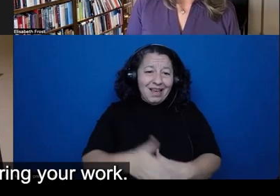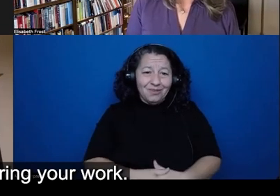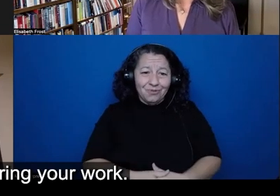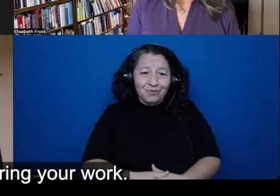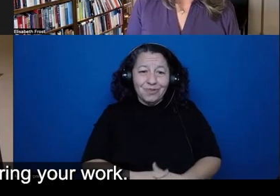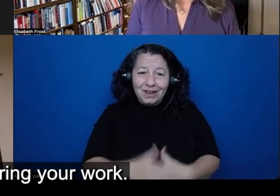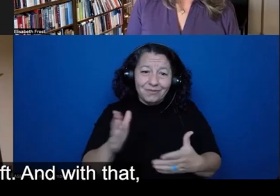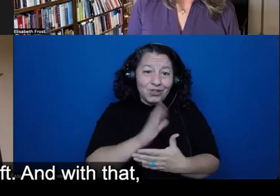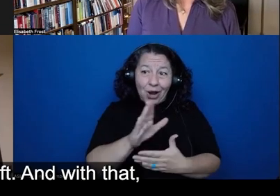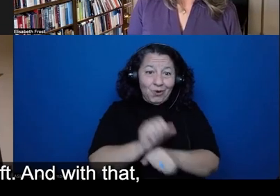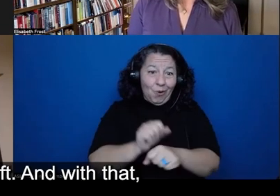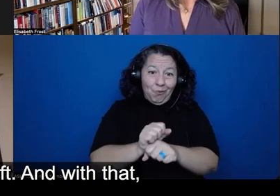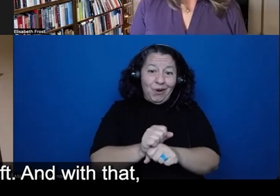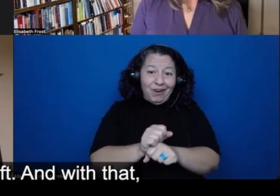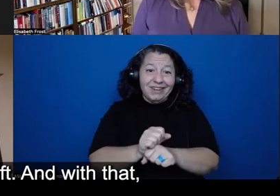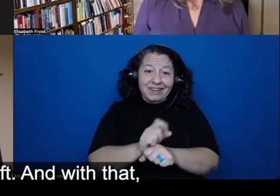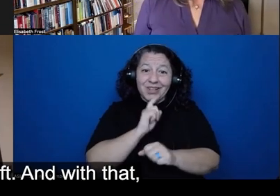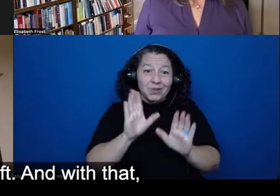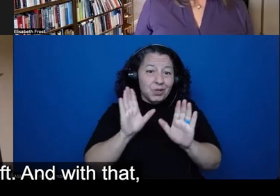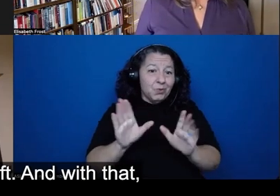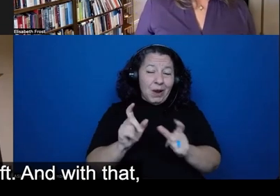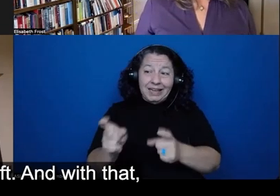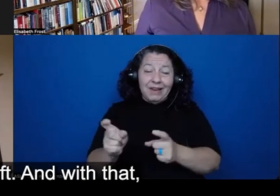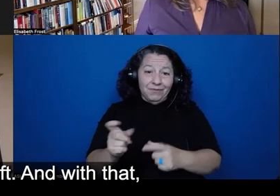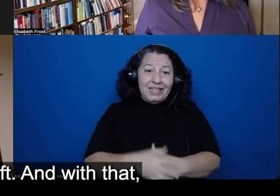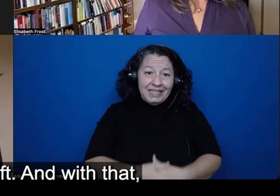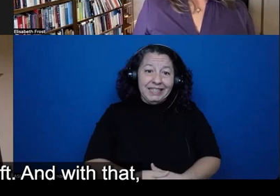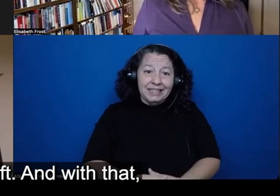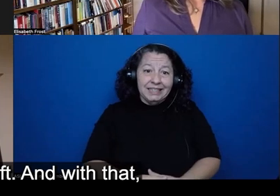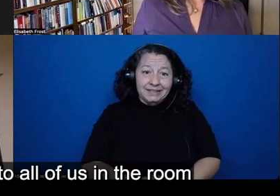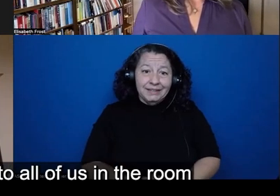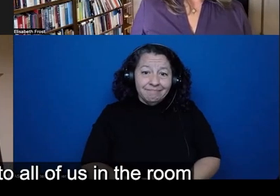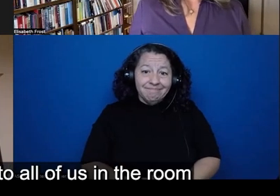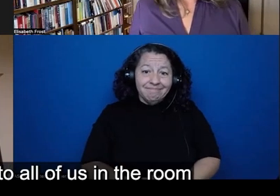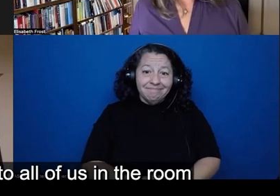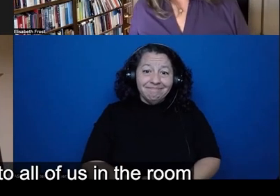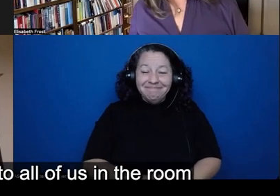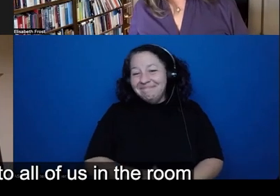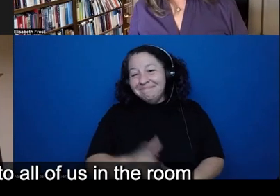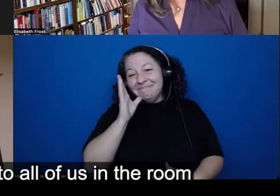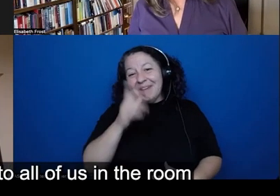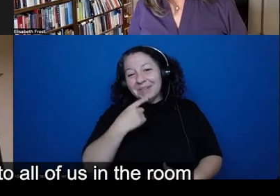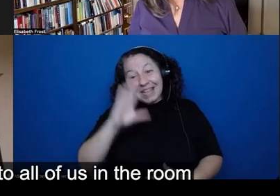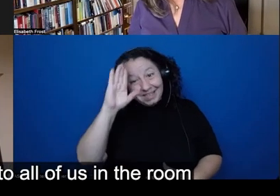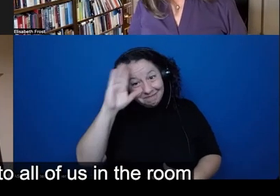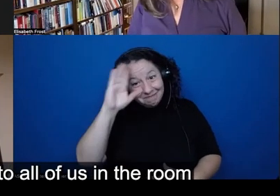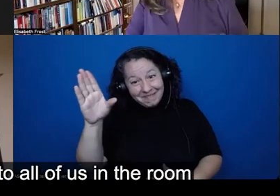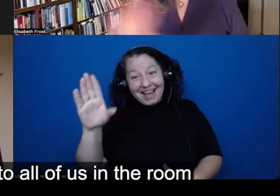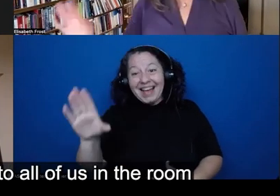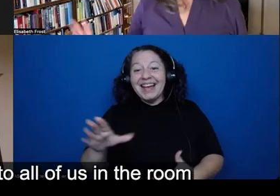work. It's a great gift. And with that, I will say goodbye to all